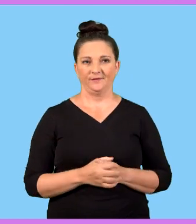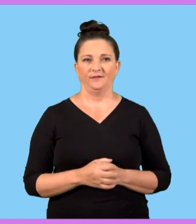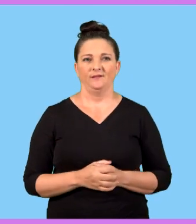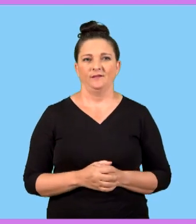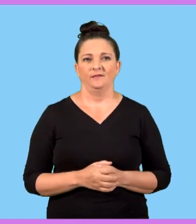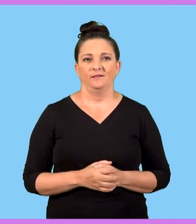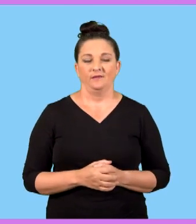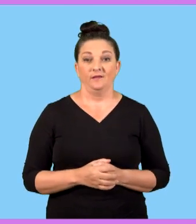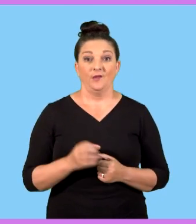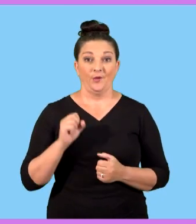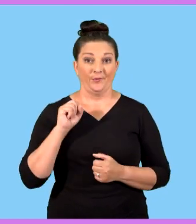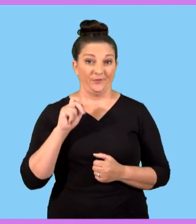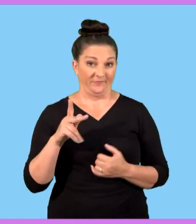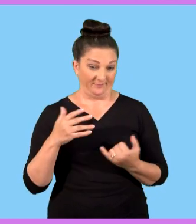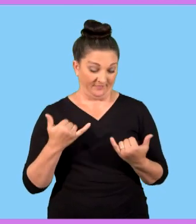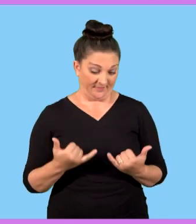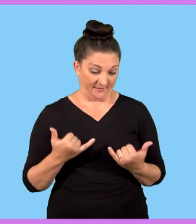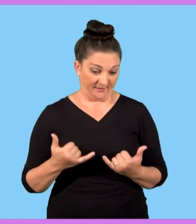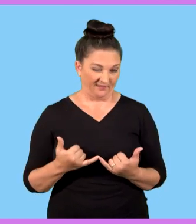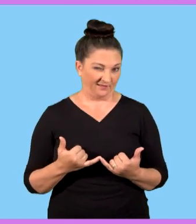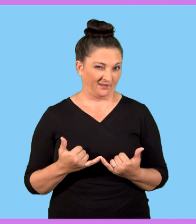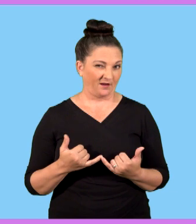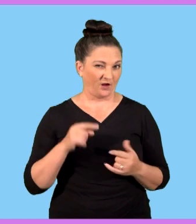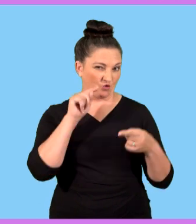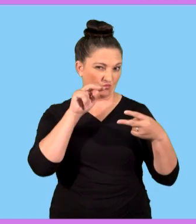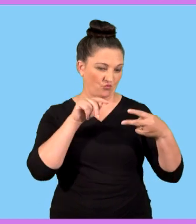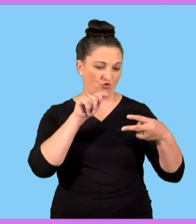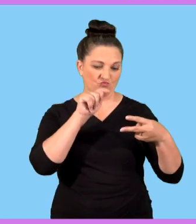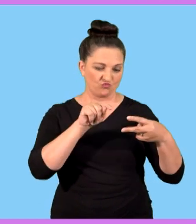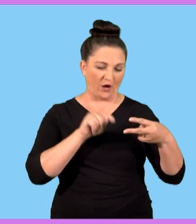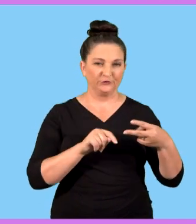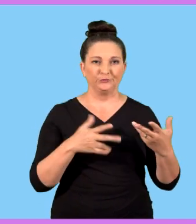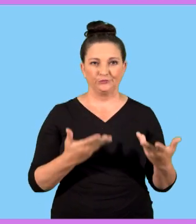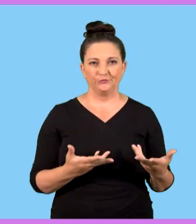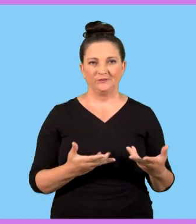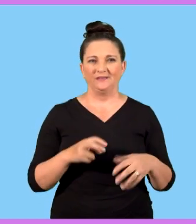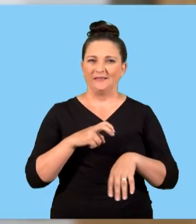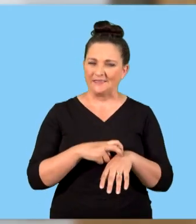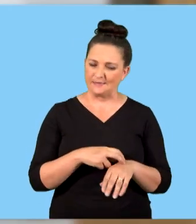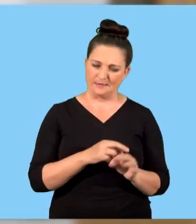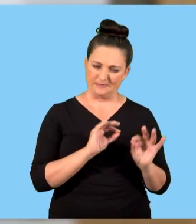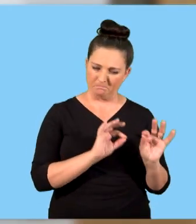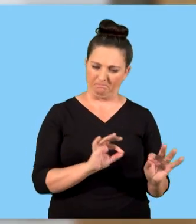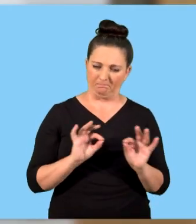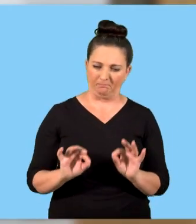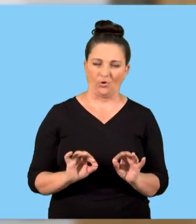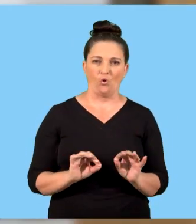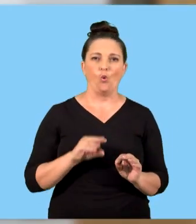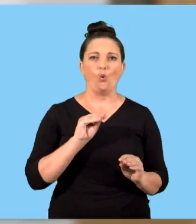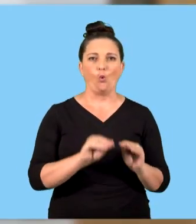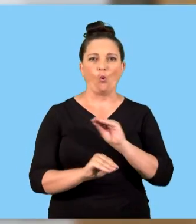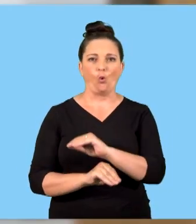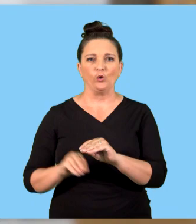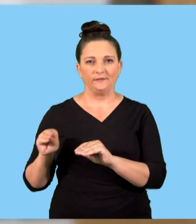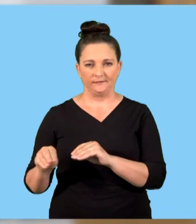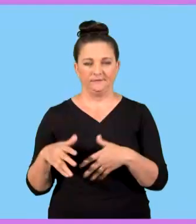unit, in unit form basically. Okay, so with this ratio, remember, it must be in the specific order. It